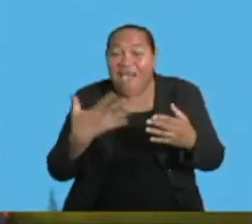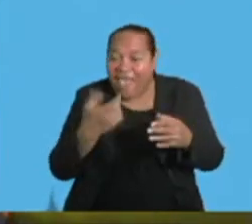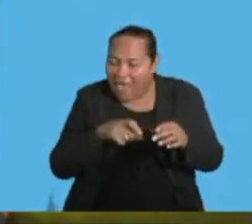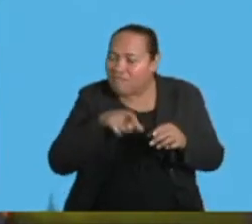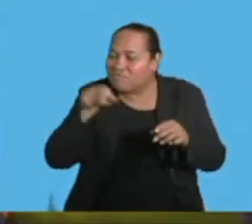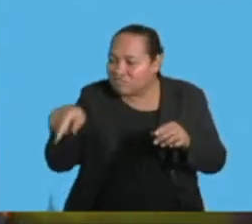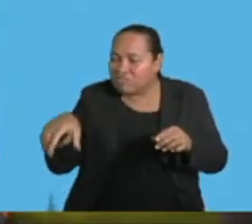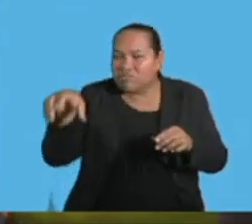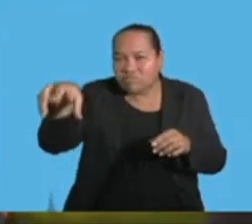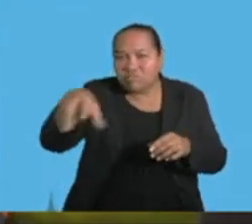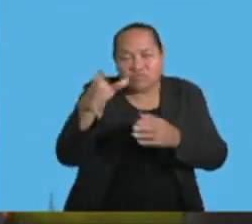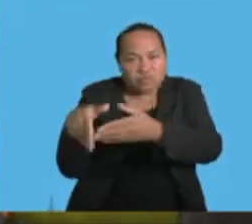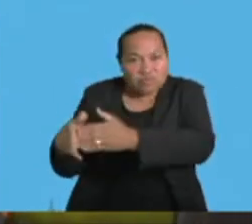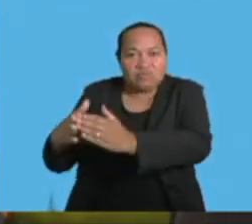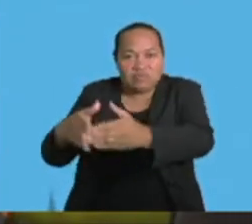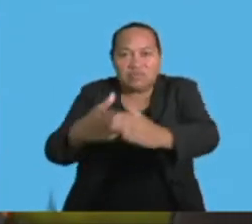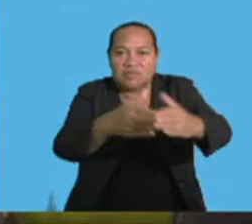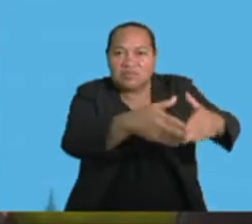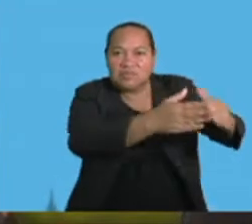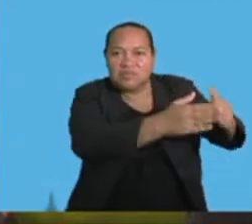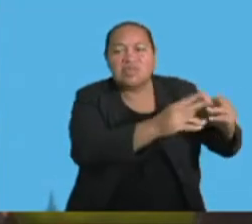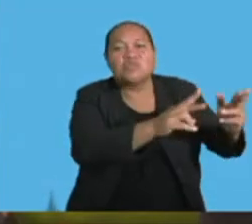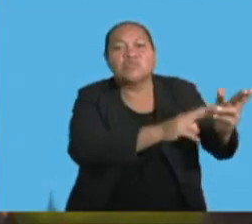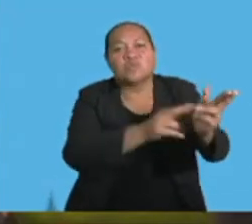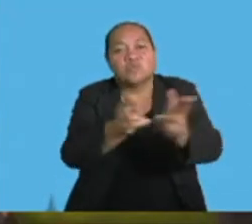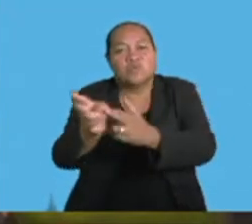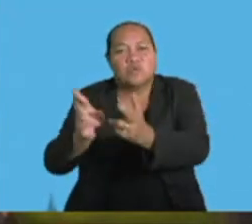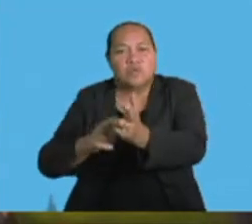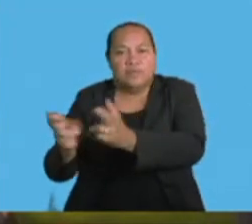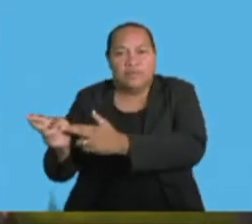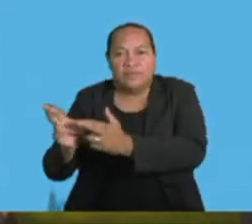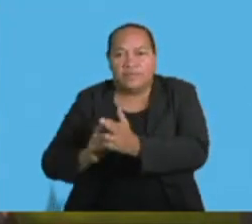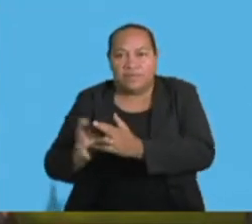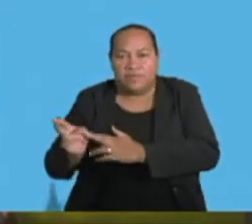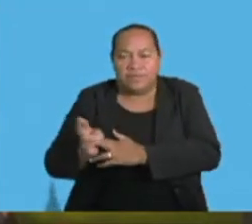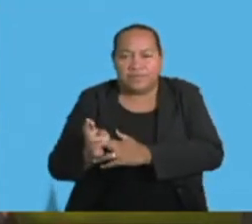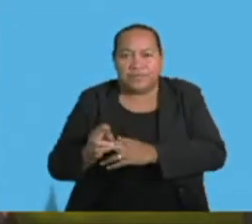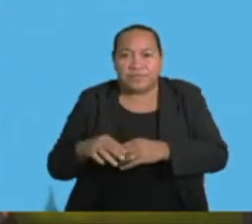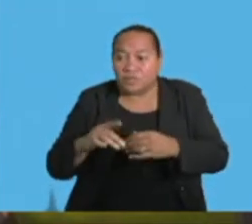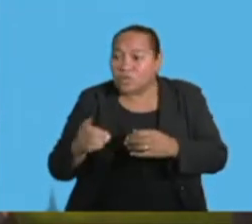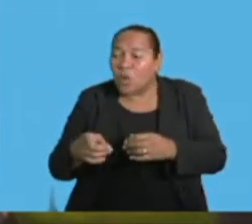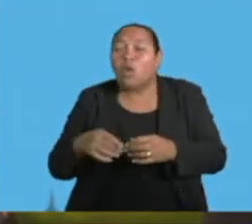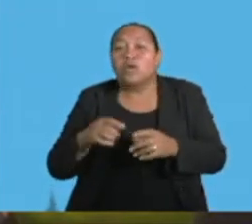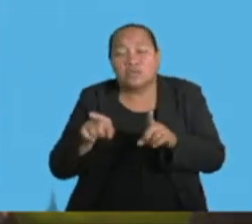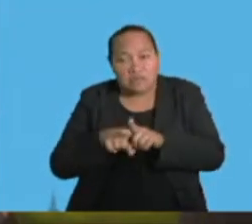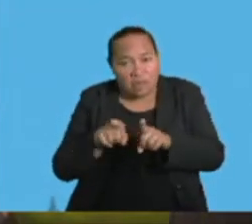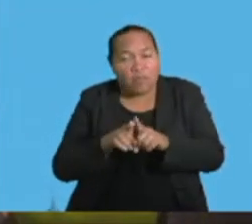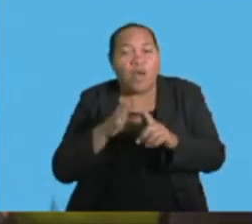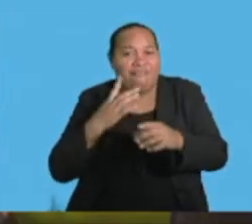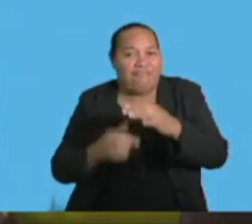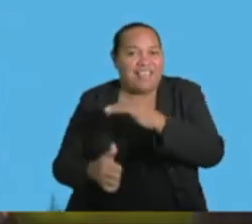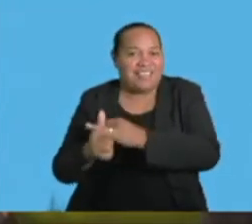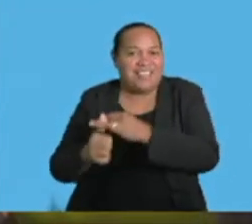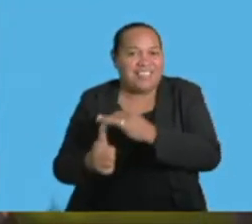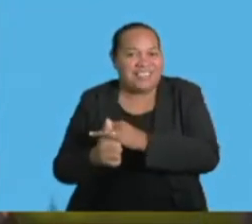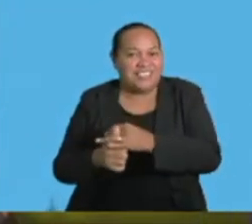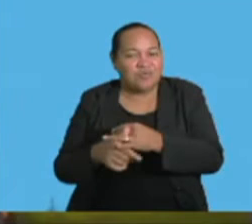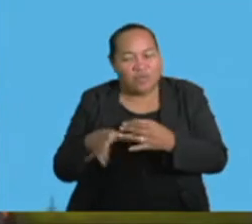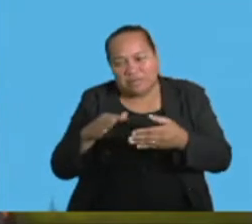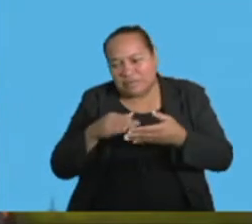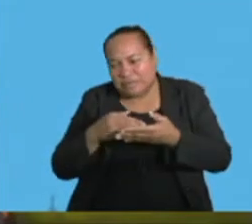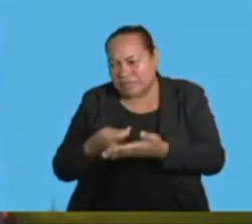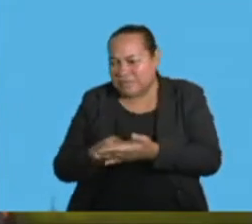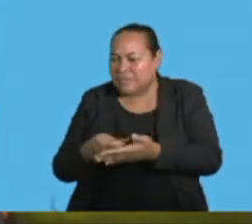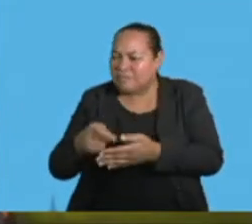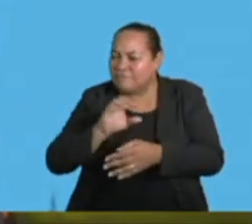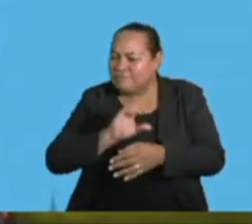Infrastructure highlighted about how they're expending so much funds in water and electricity access. All of this actually retains people